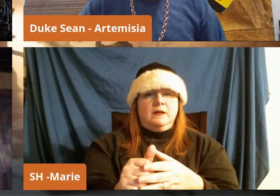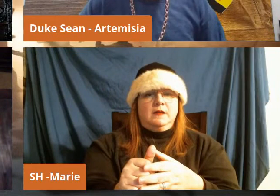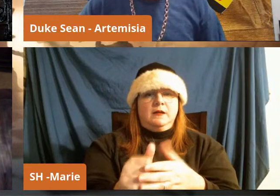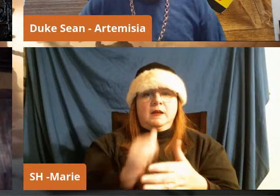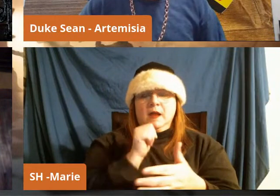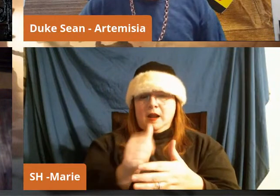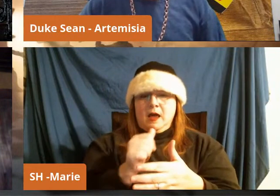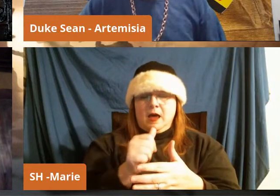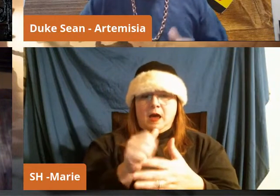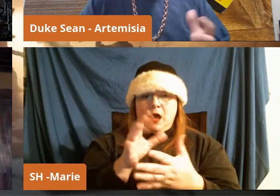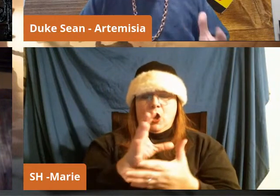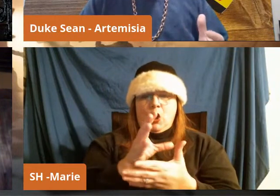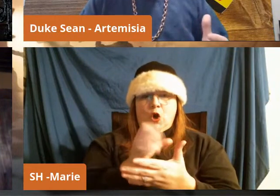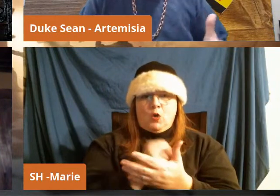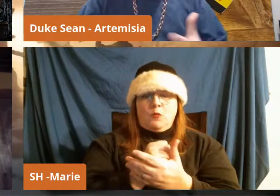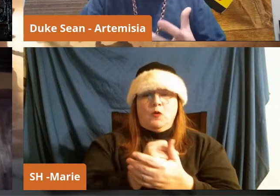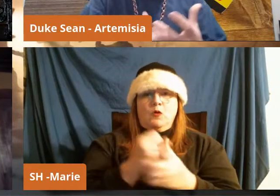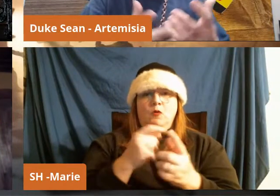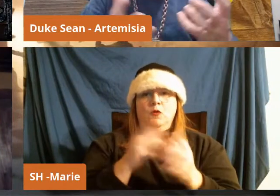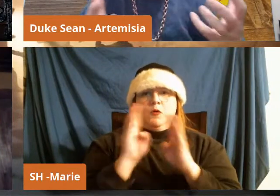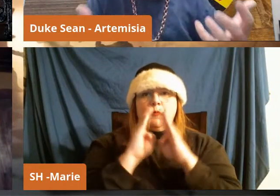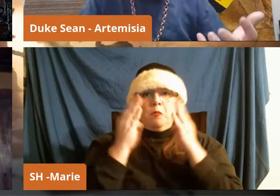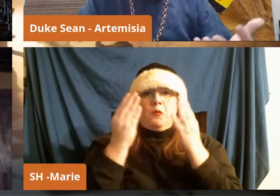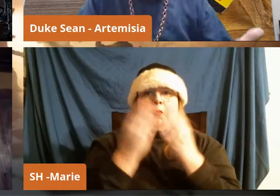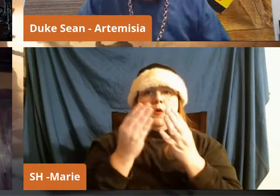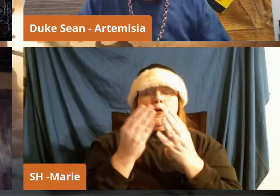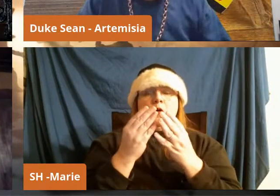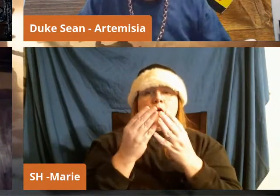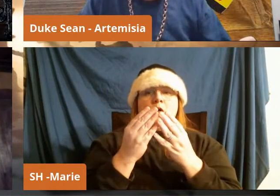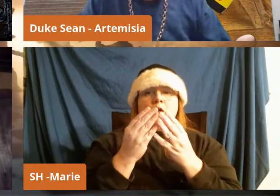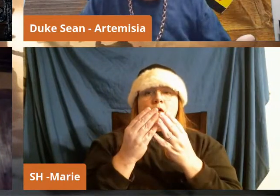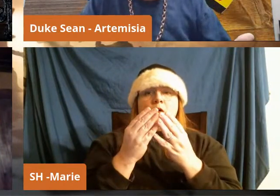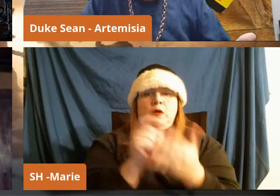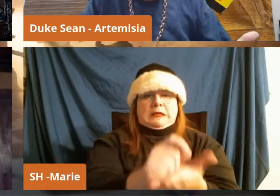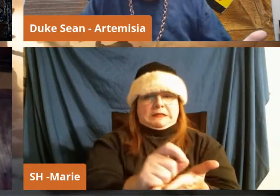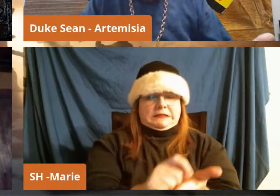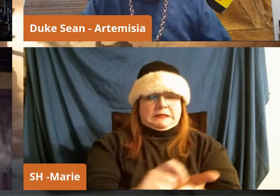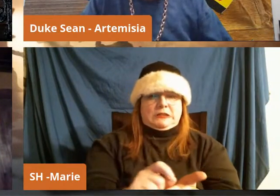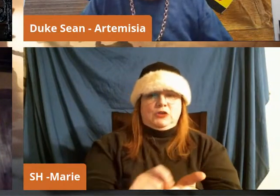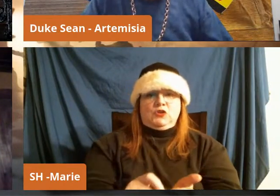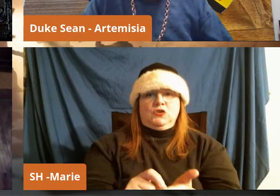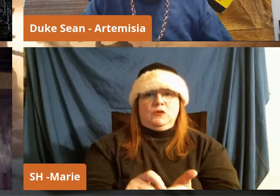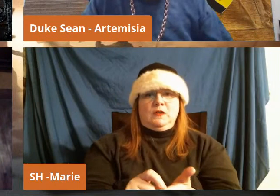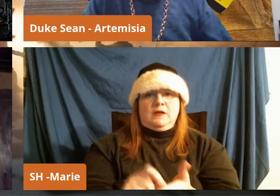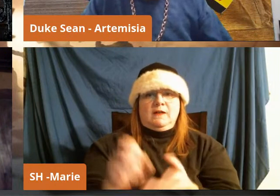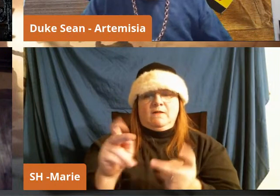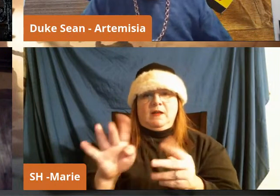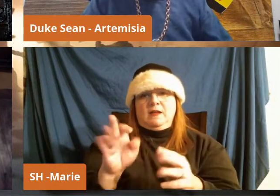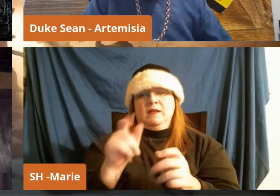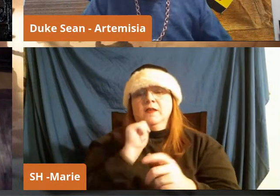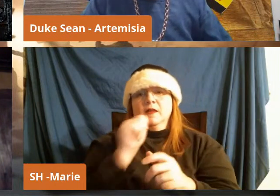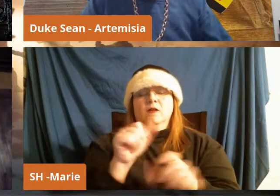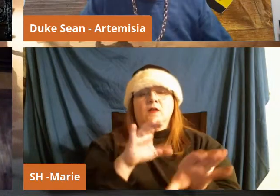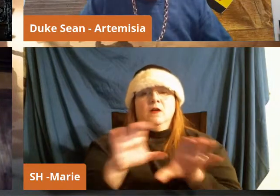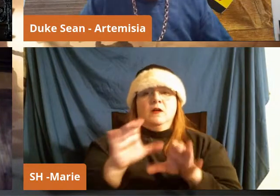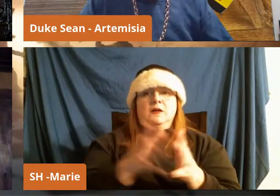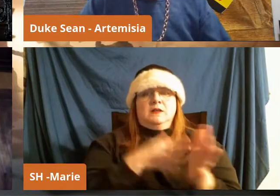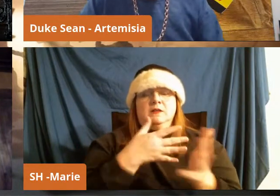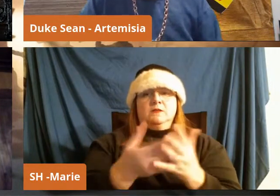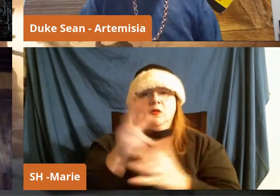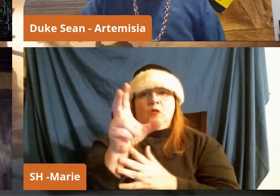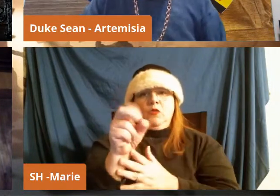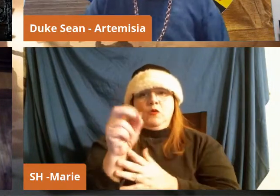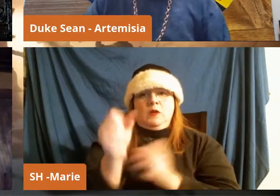not consumed by your baronial's signature events that have been on the schedule for 30